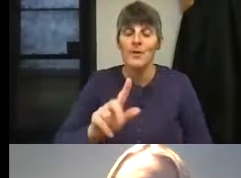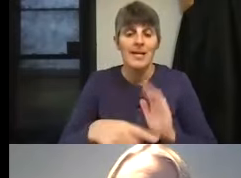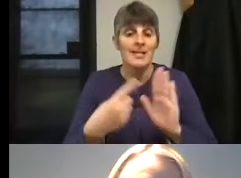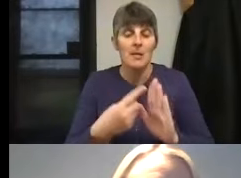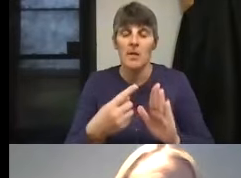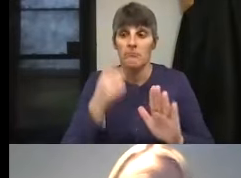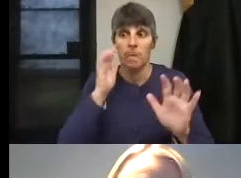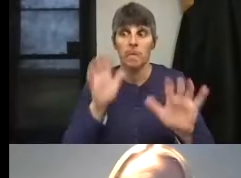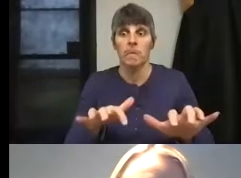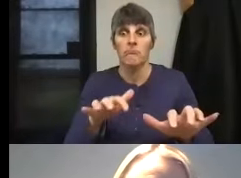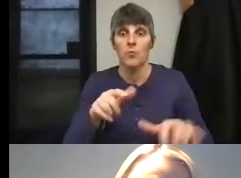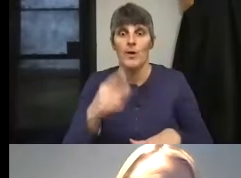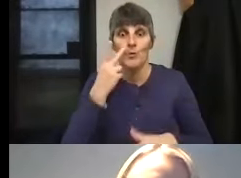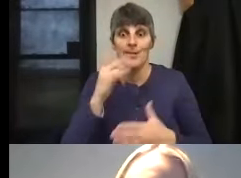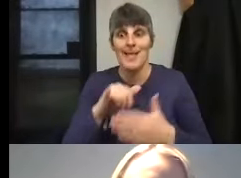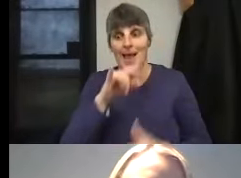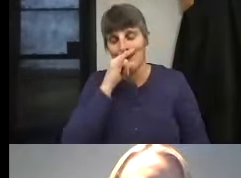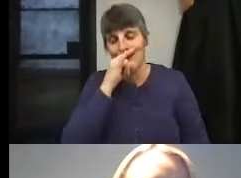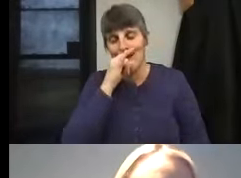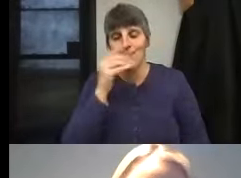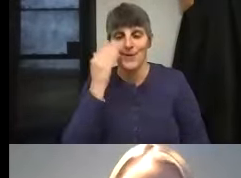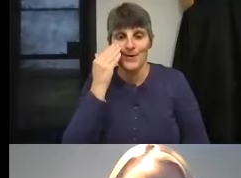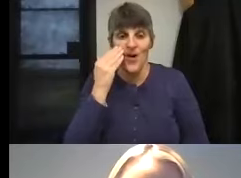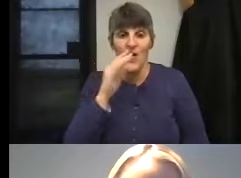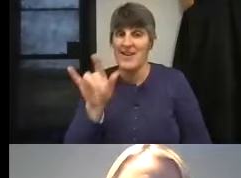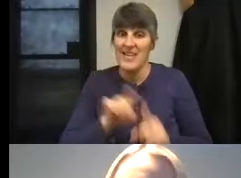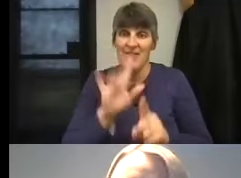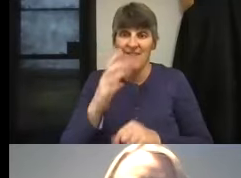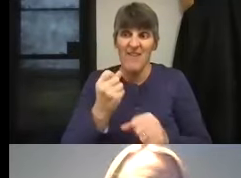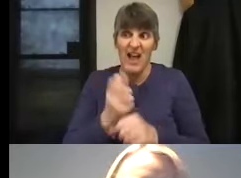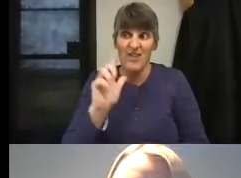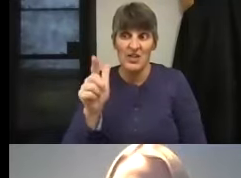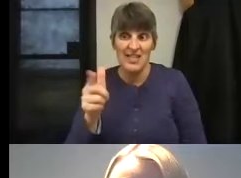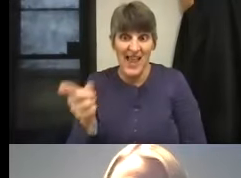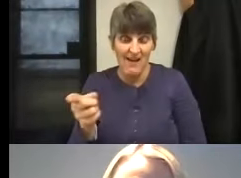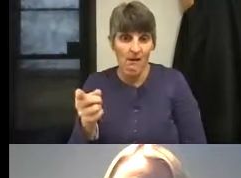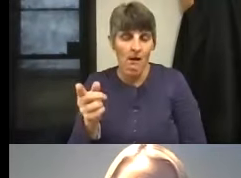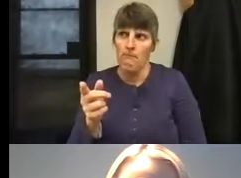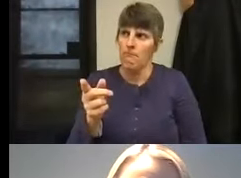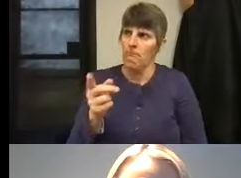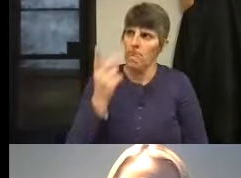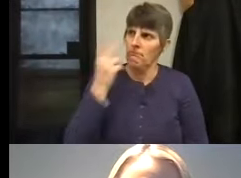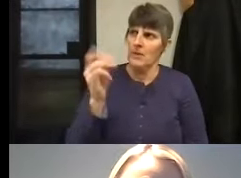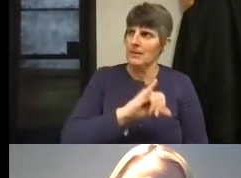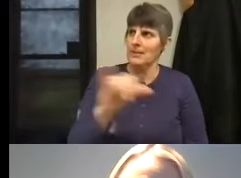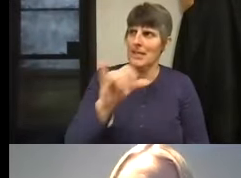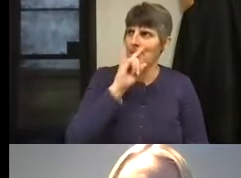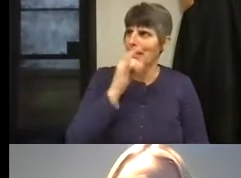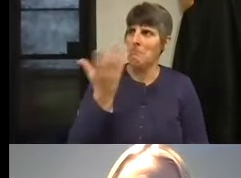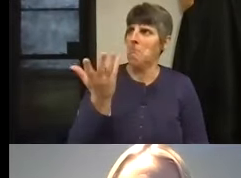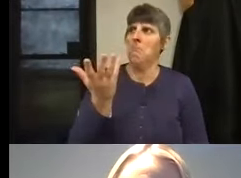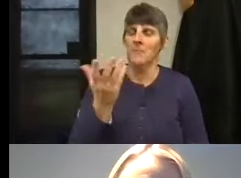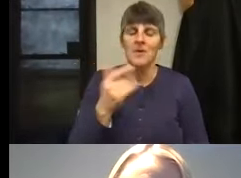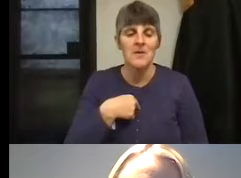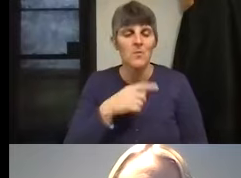it is shocking when you see that kid, even 5 years later, and they just don't look like the same kid anymore. So we're